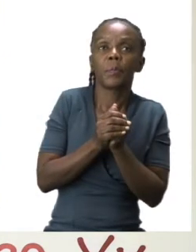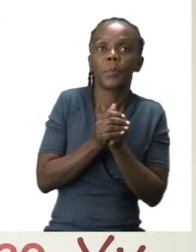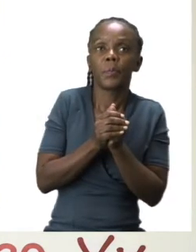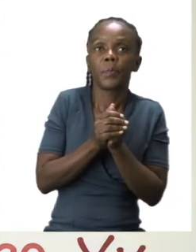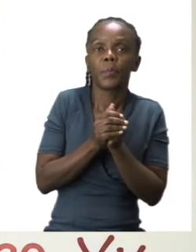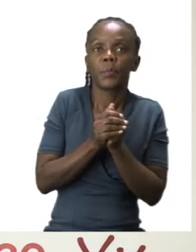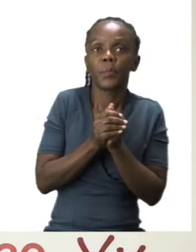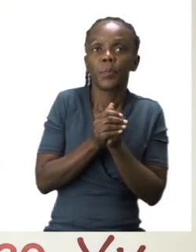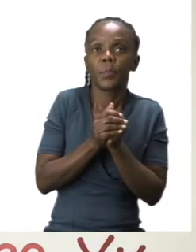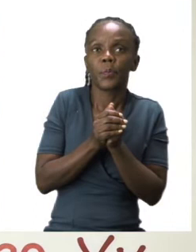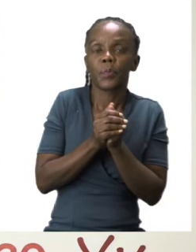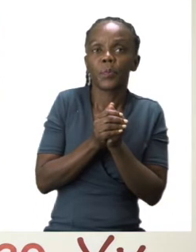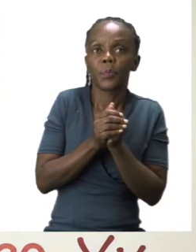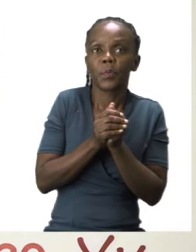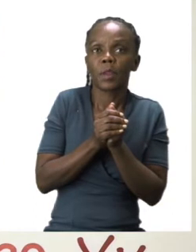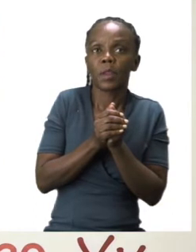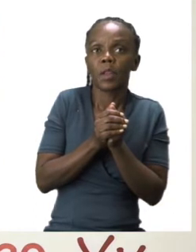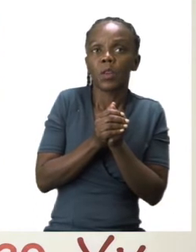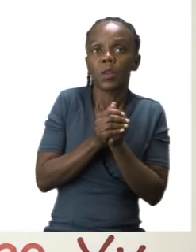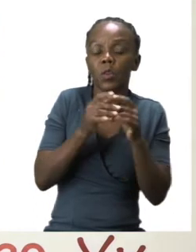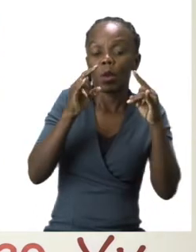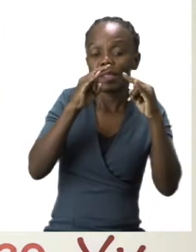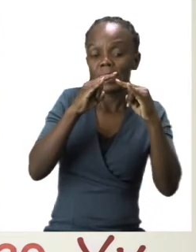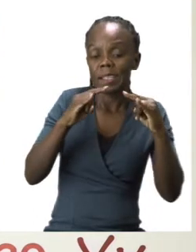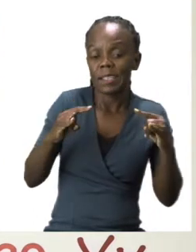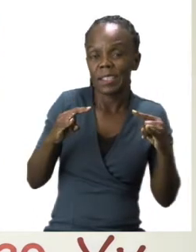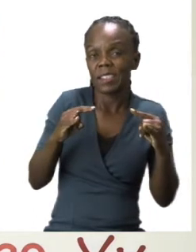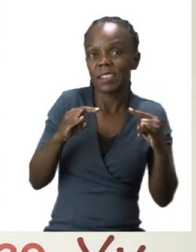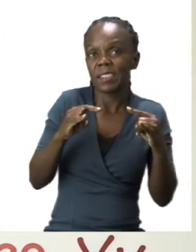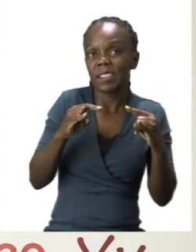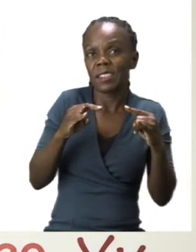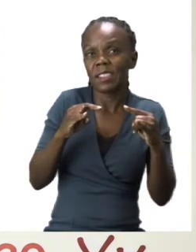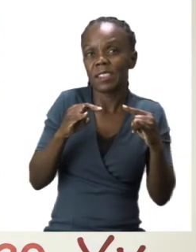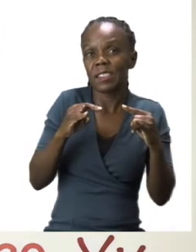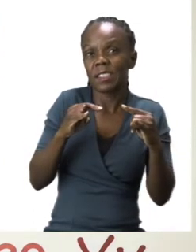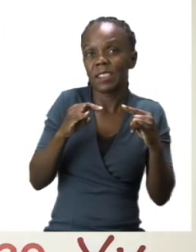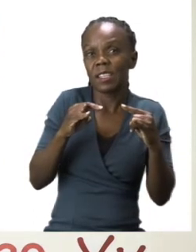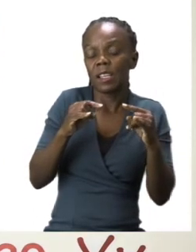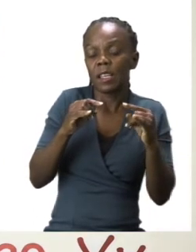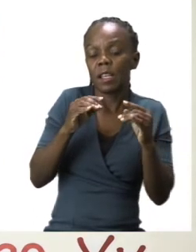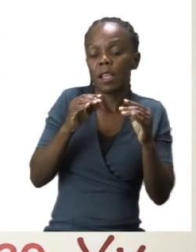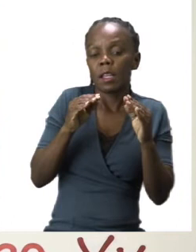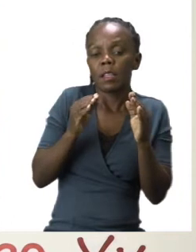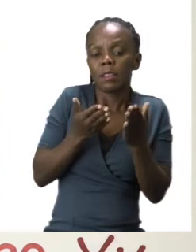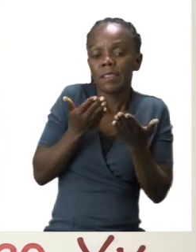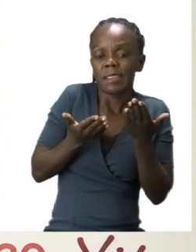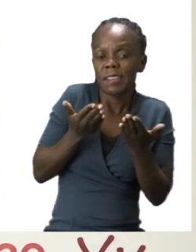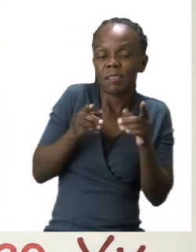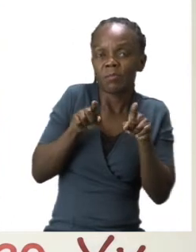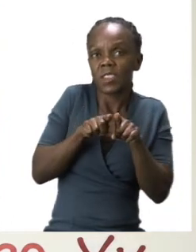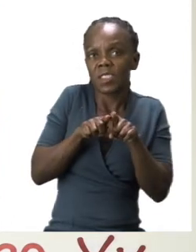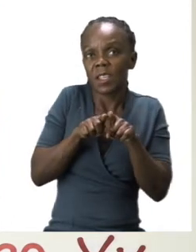tent is a type of house that you can also carry with you because you can pack it